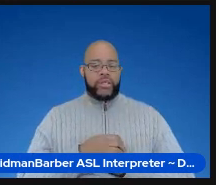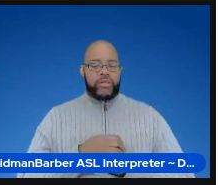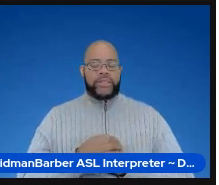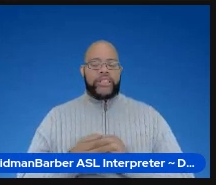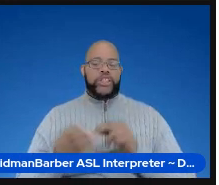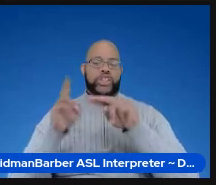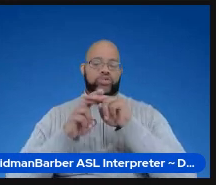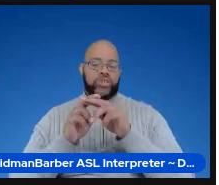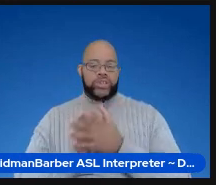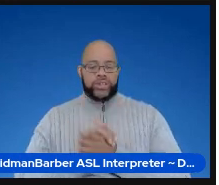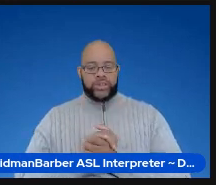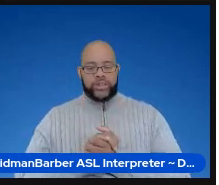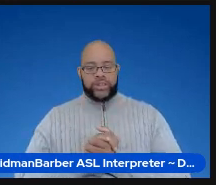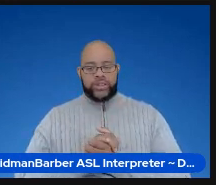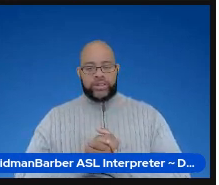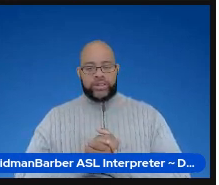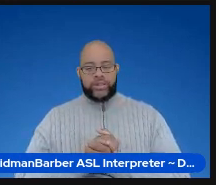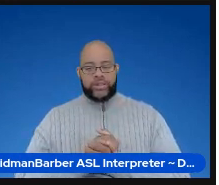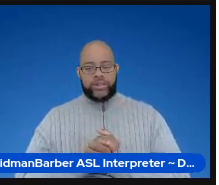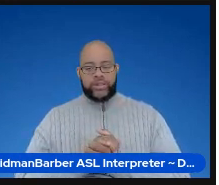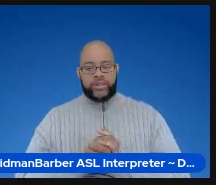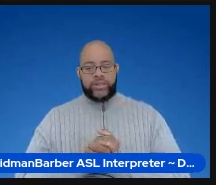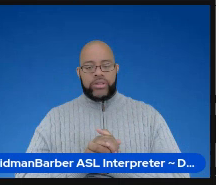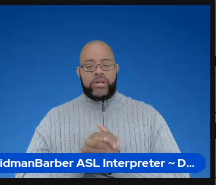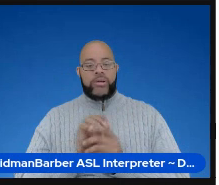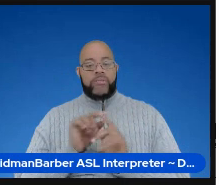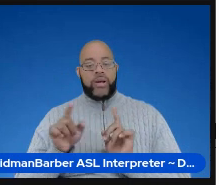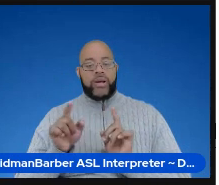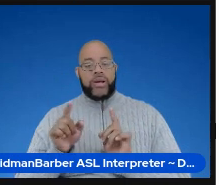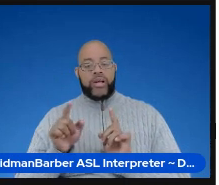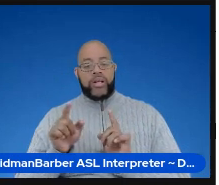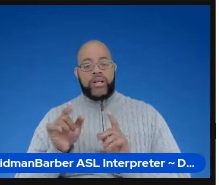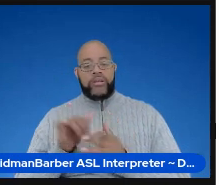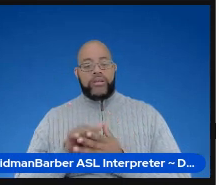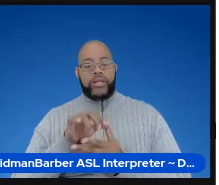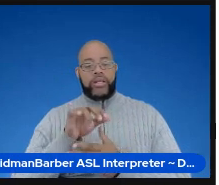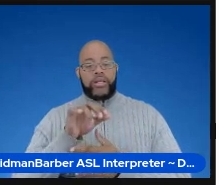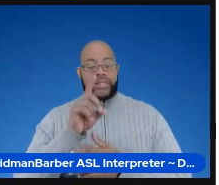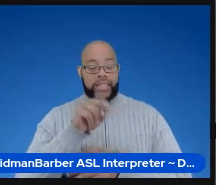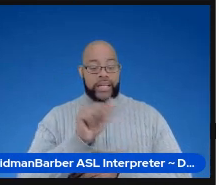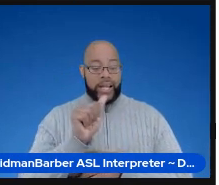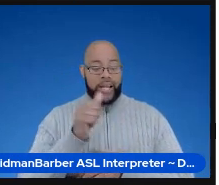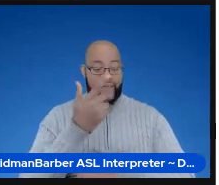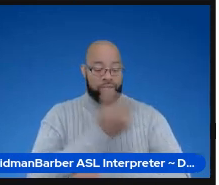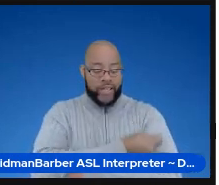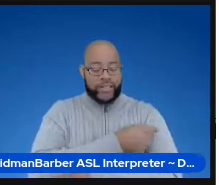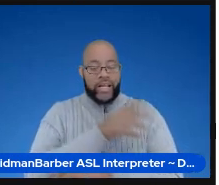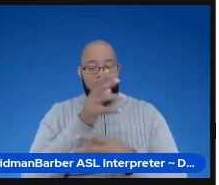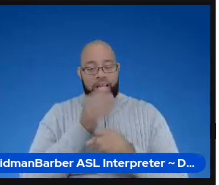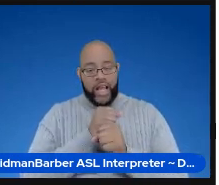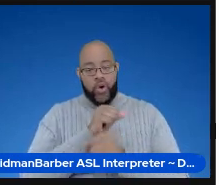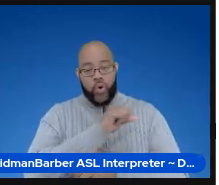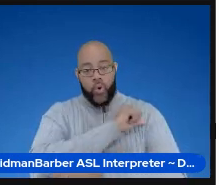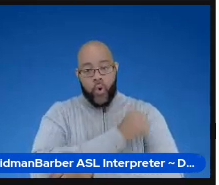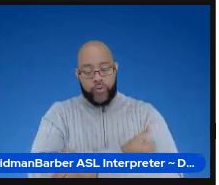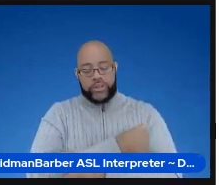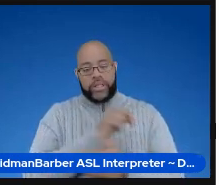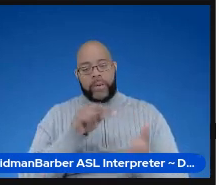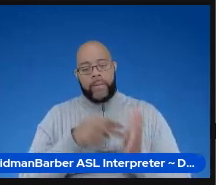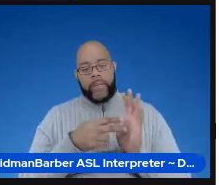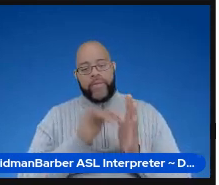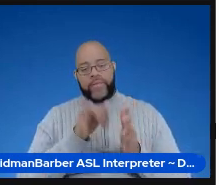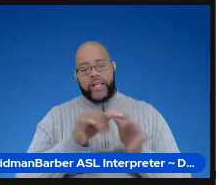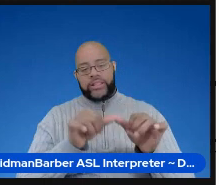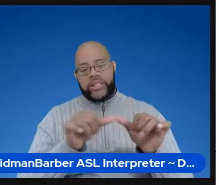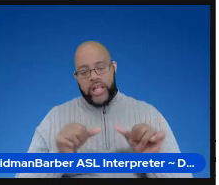increased. But the fact that a DNA vaccine got an authorization means this is an area